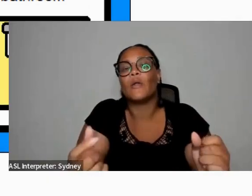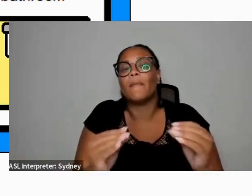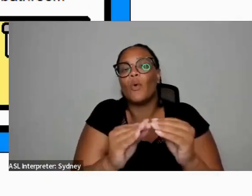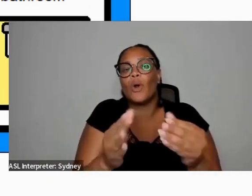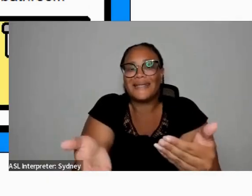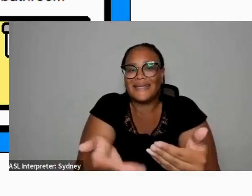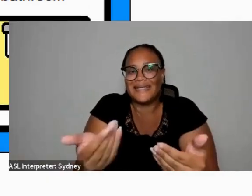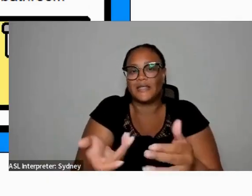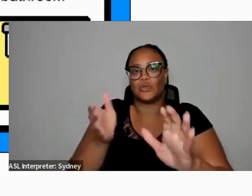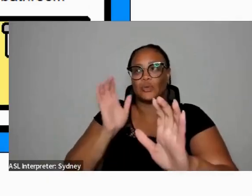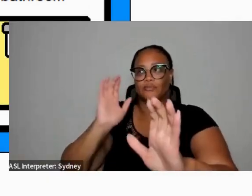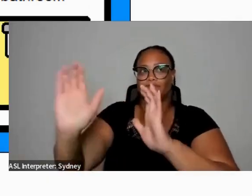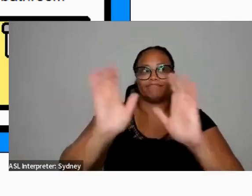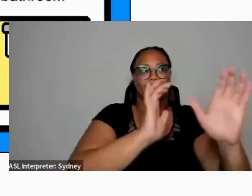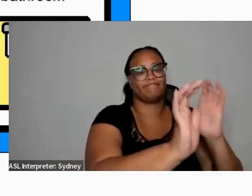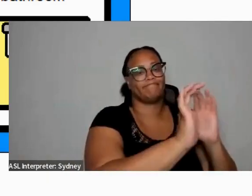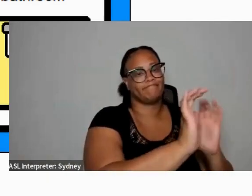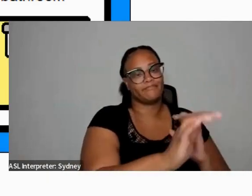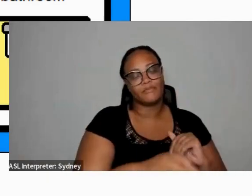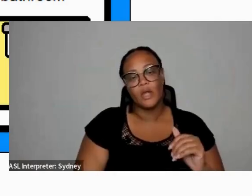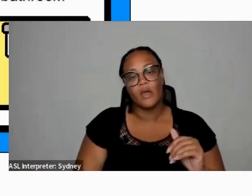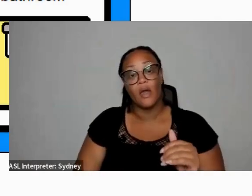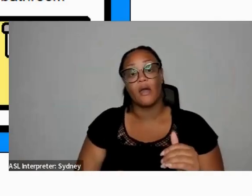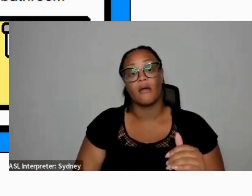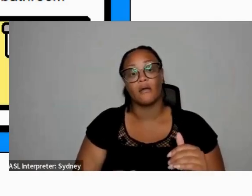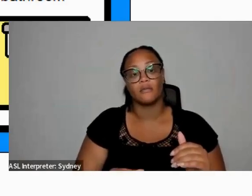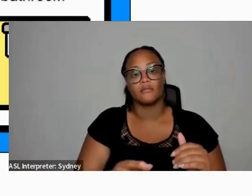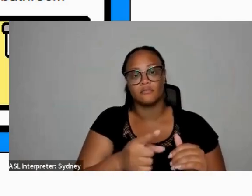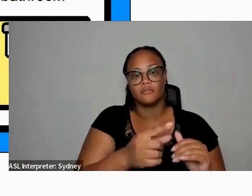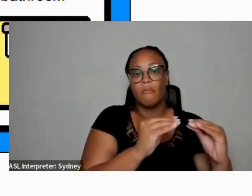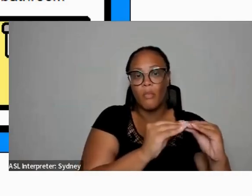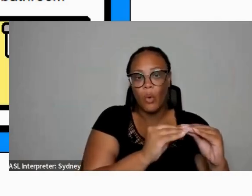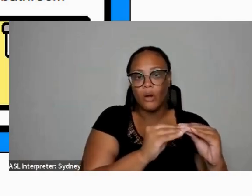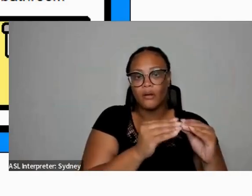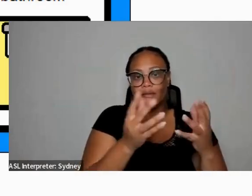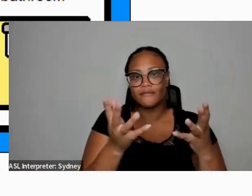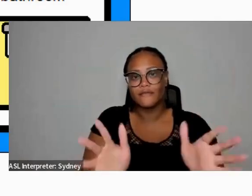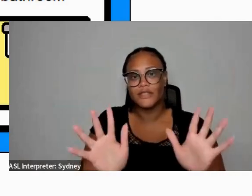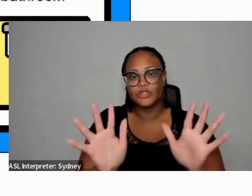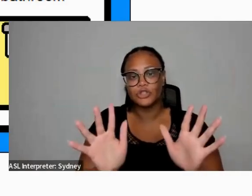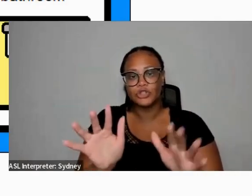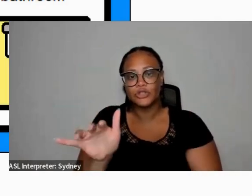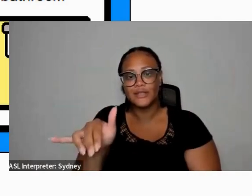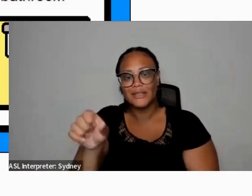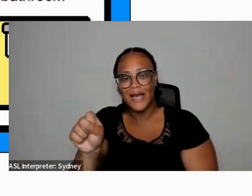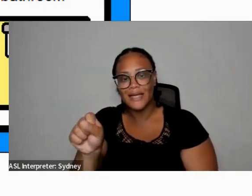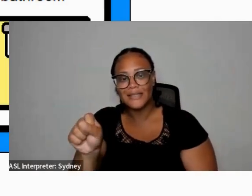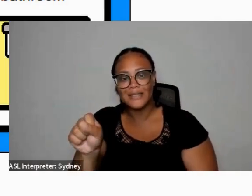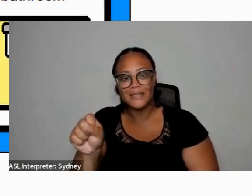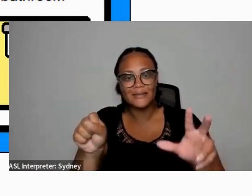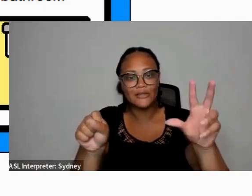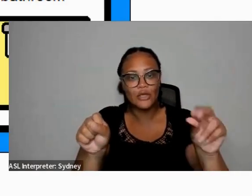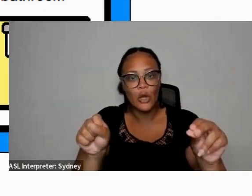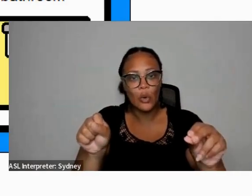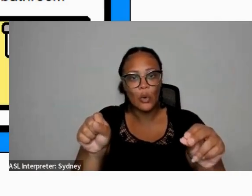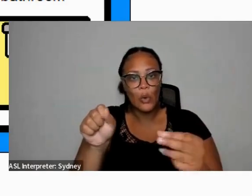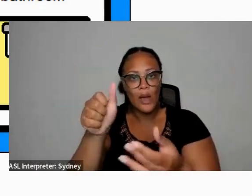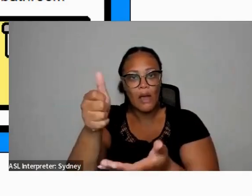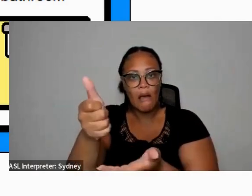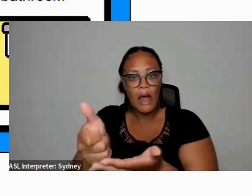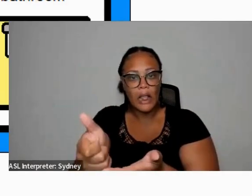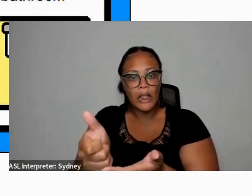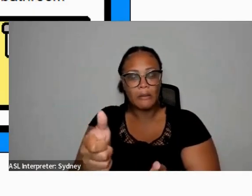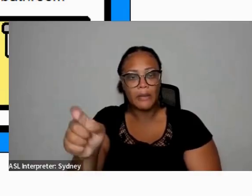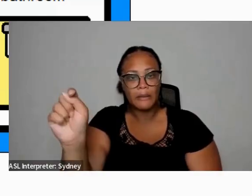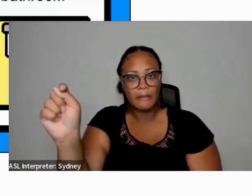for communication, and then the more finished help, yes, no, and bathroom. Some of those things that if they're